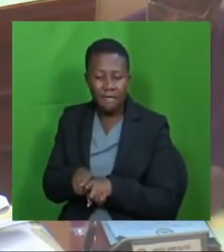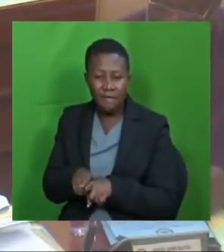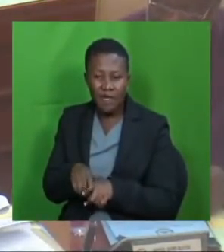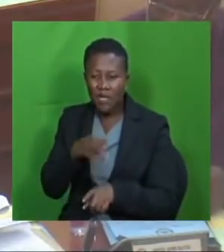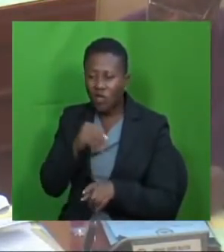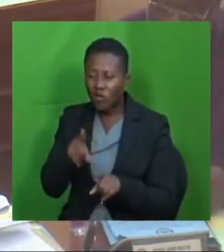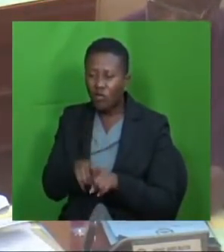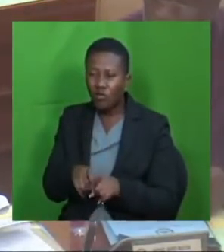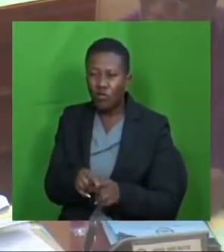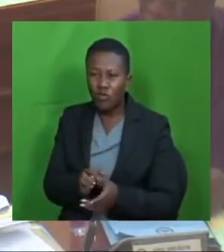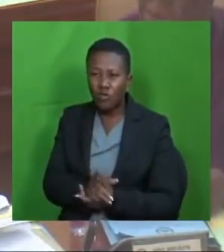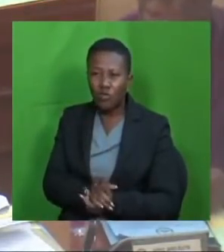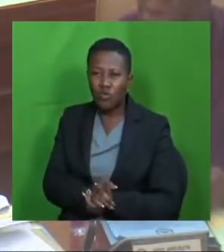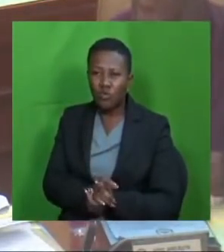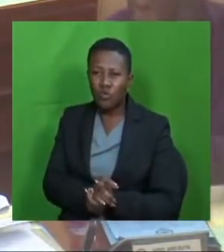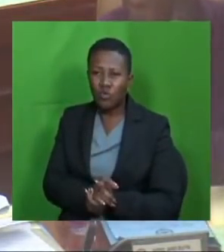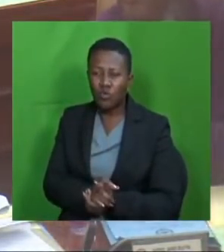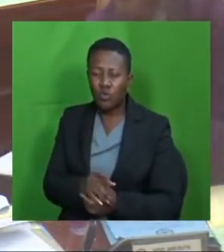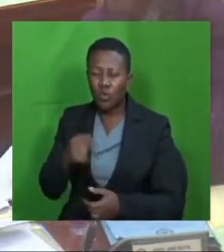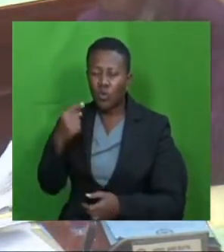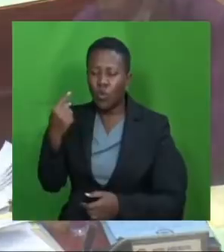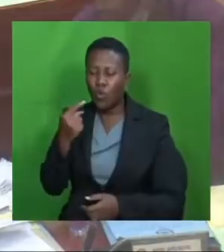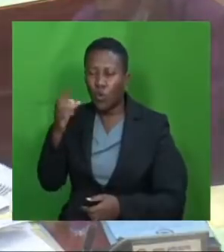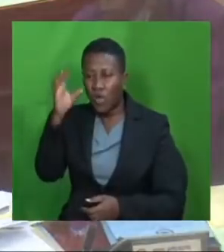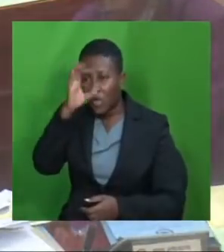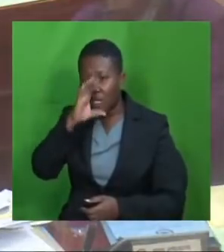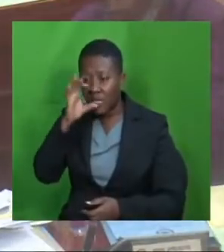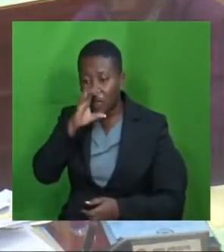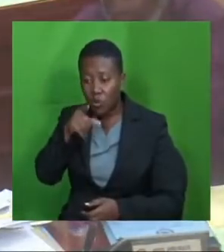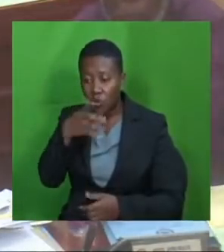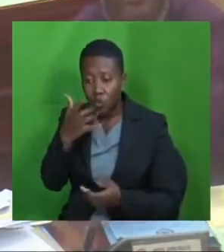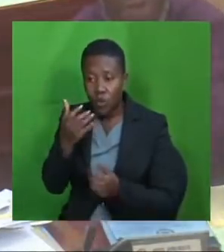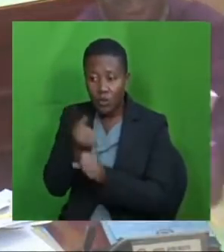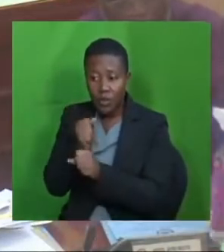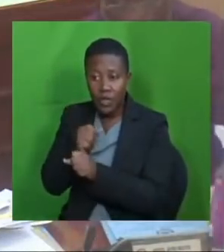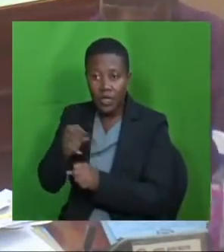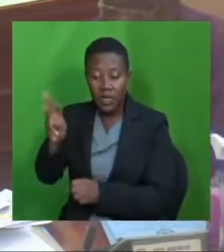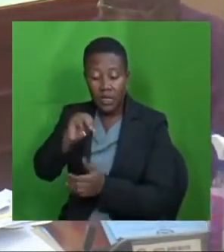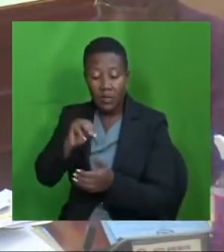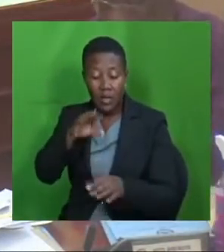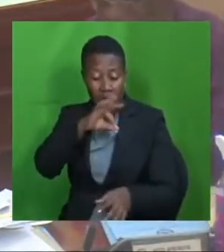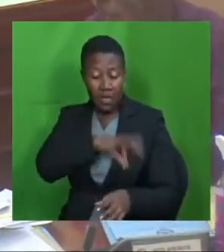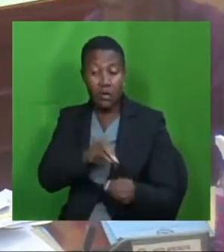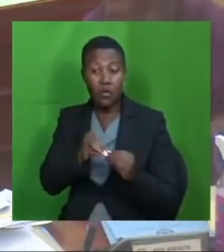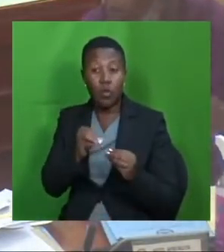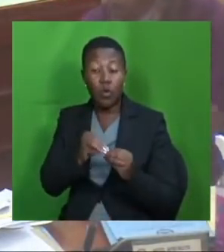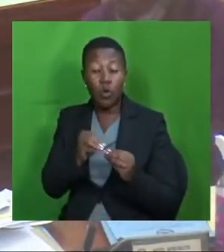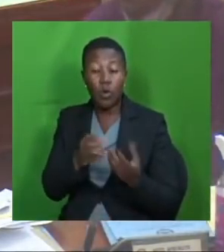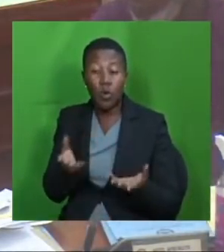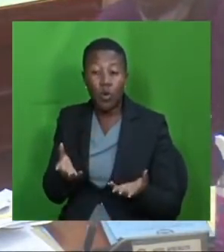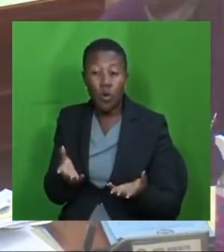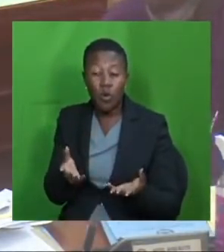level. Therefore, you are only seeking to make them profitable. Already even the